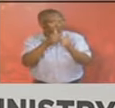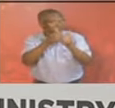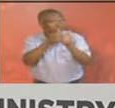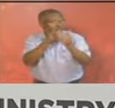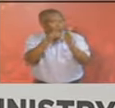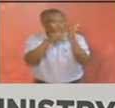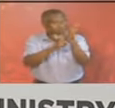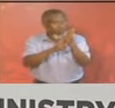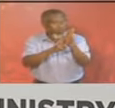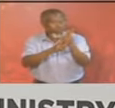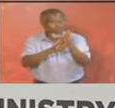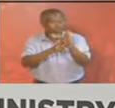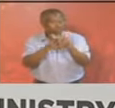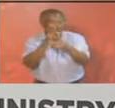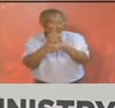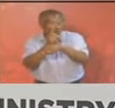COVID.